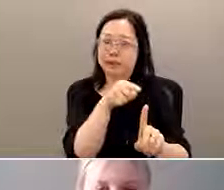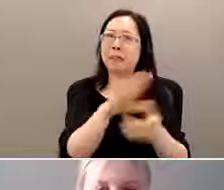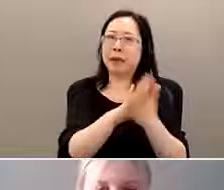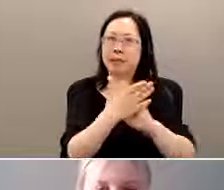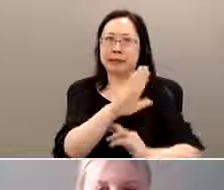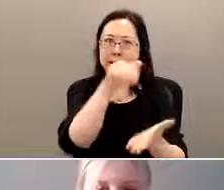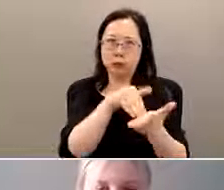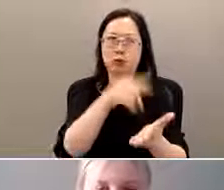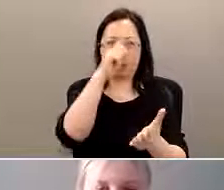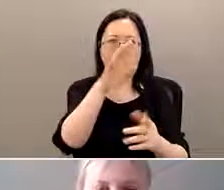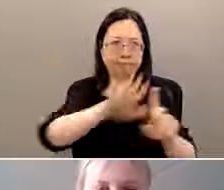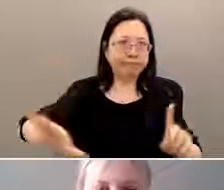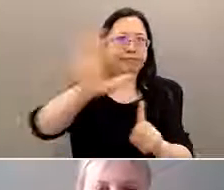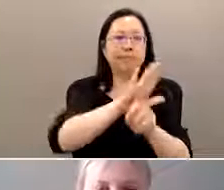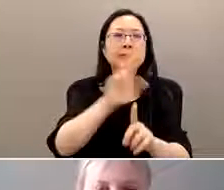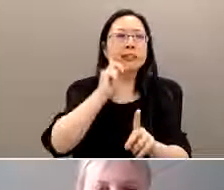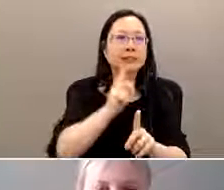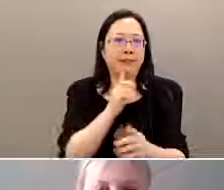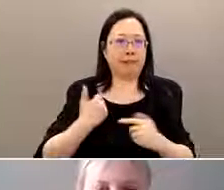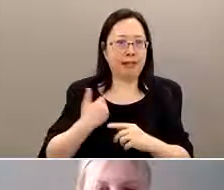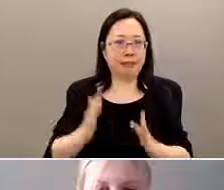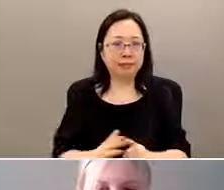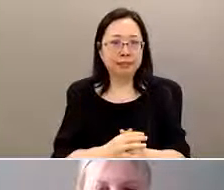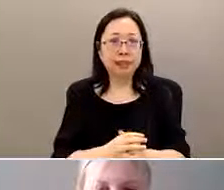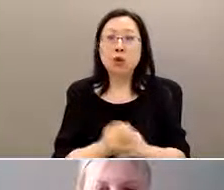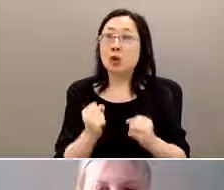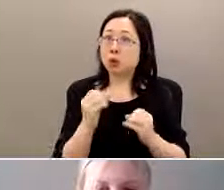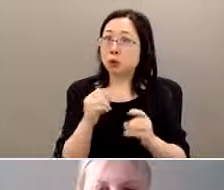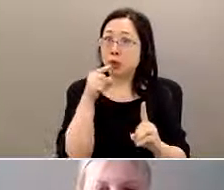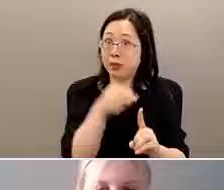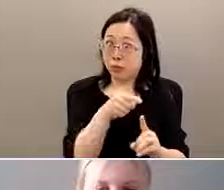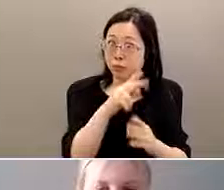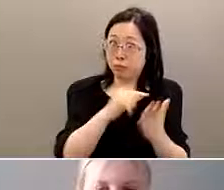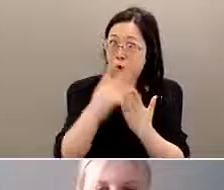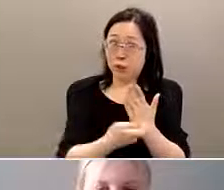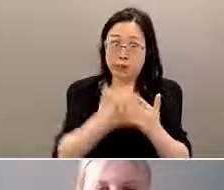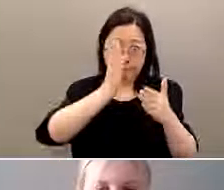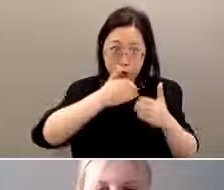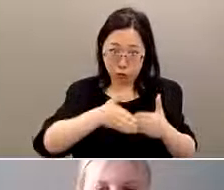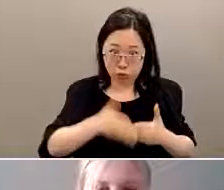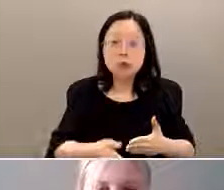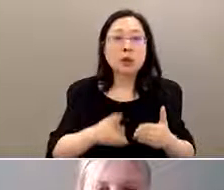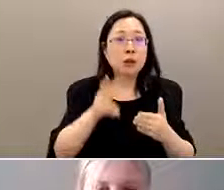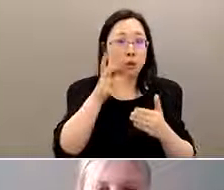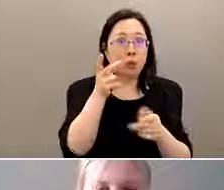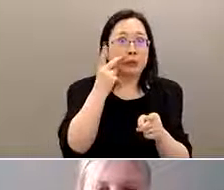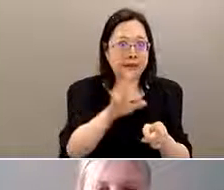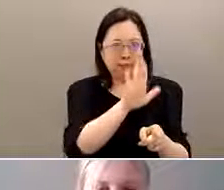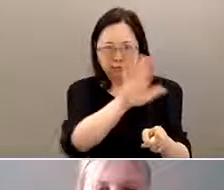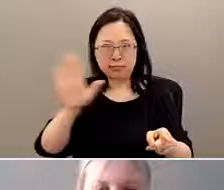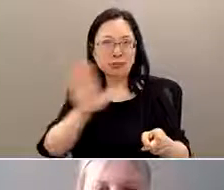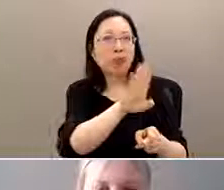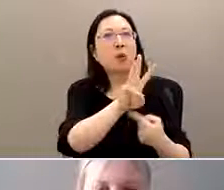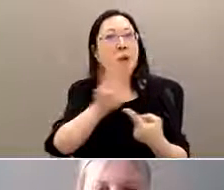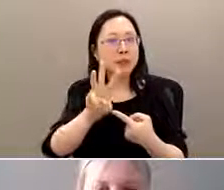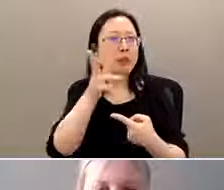And these videos, once they're finished, will be available through the different partner websites for the use of everyone